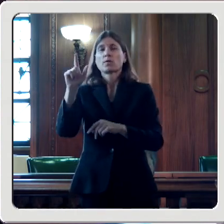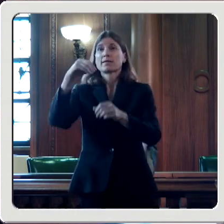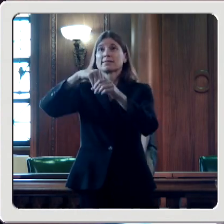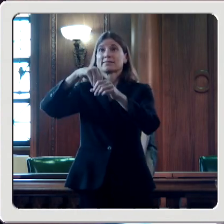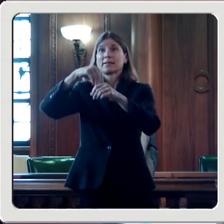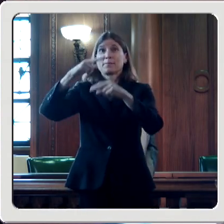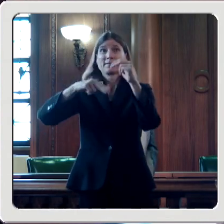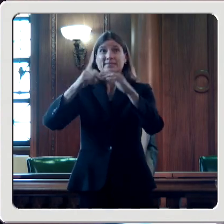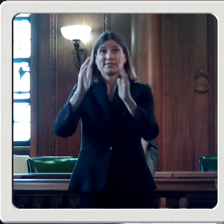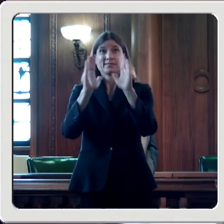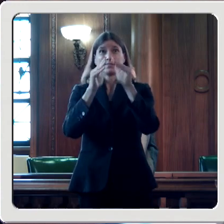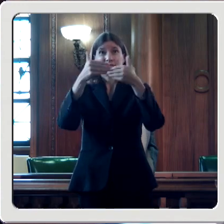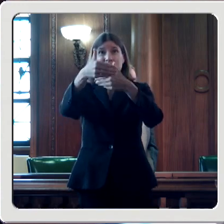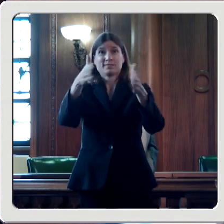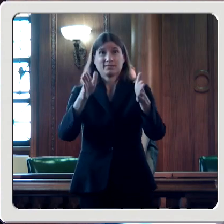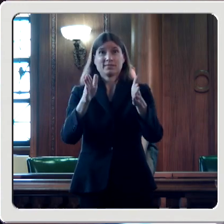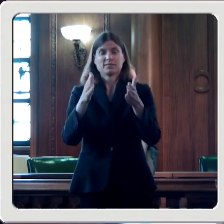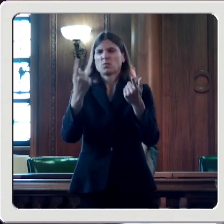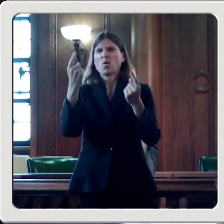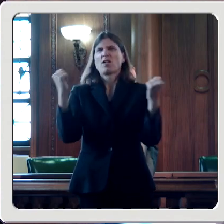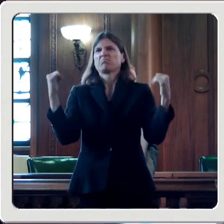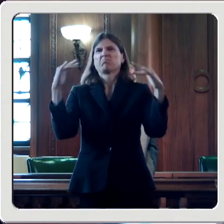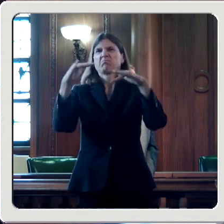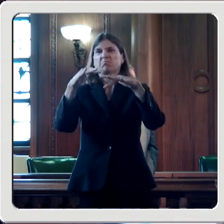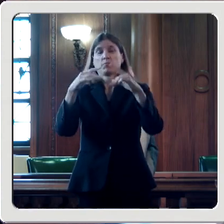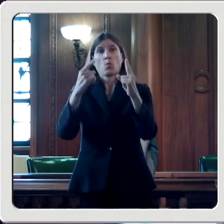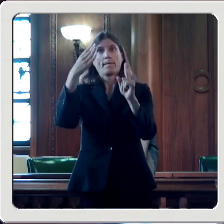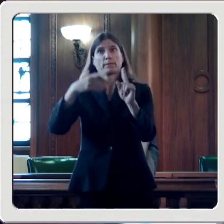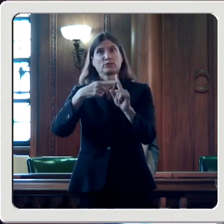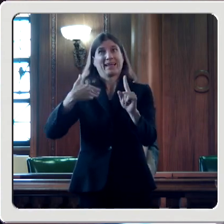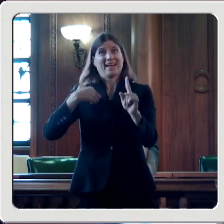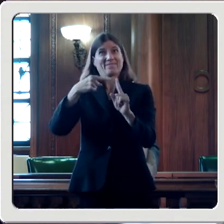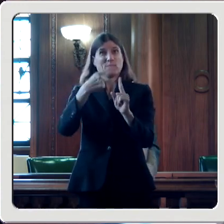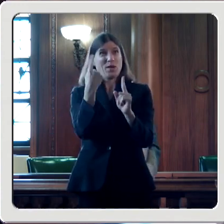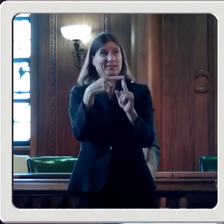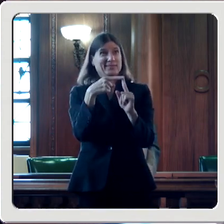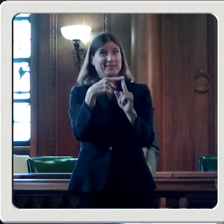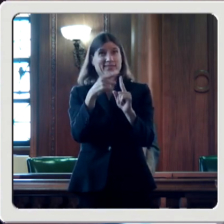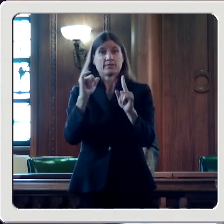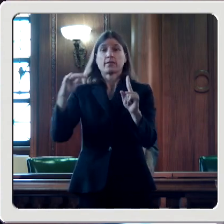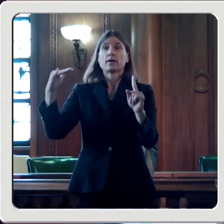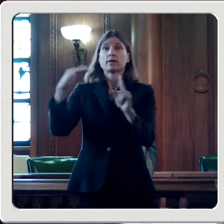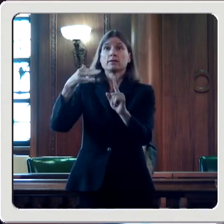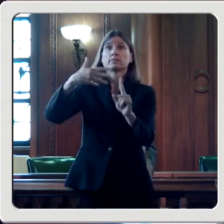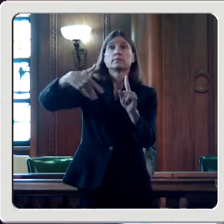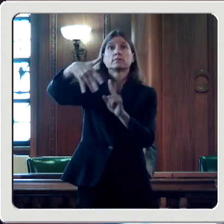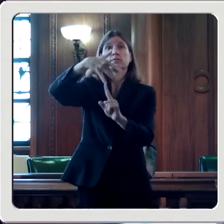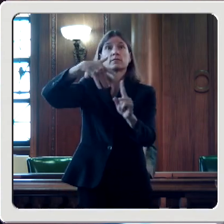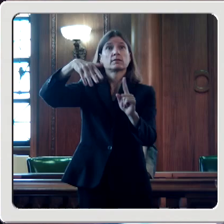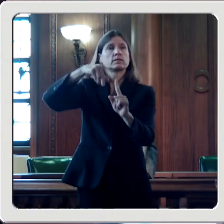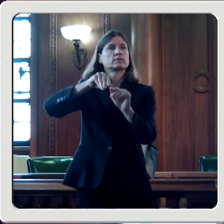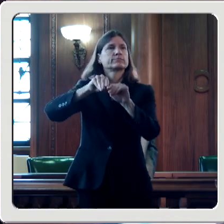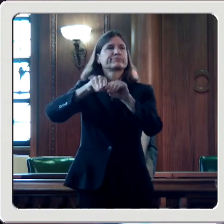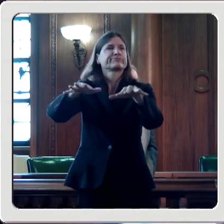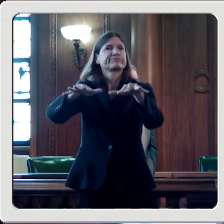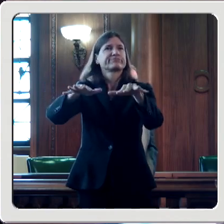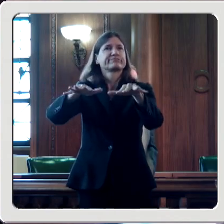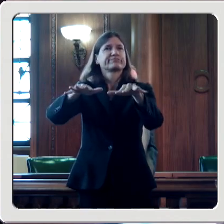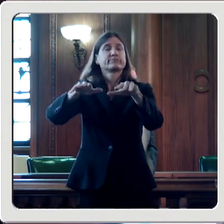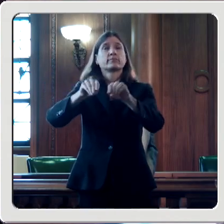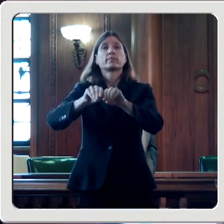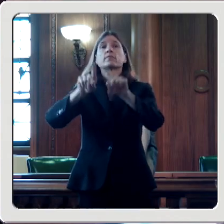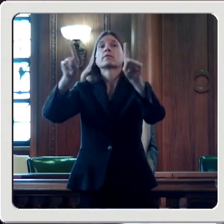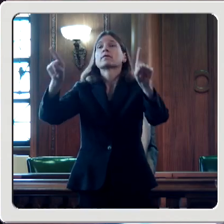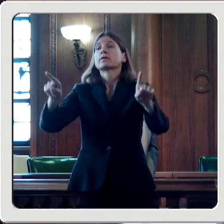And that shows why we must continue to press on towards zero. Because it only takes one person, it